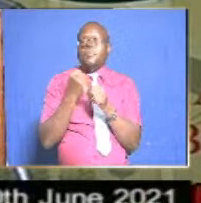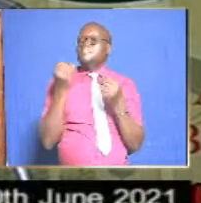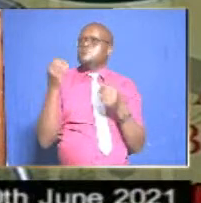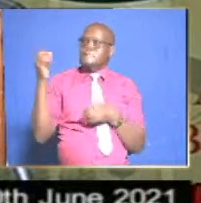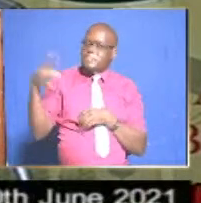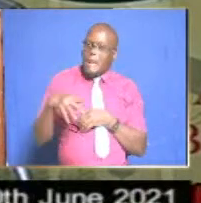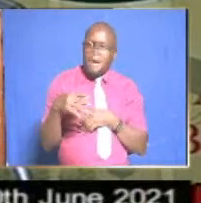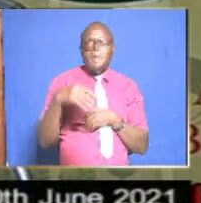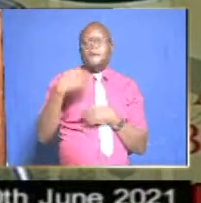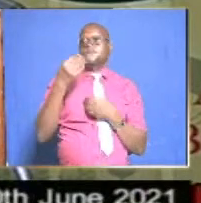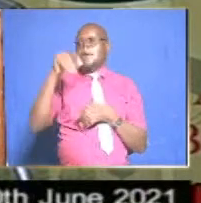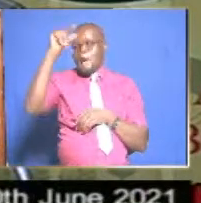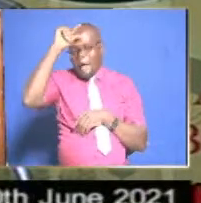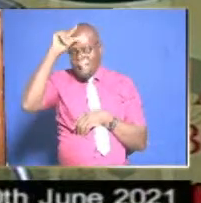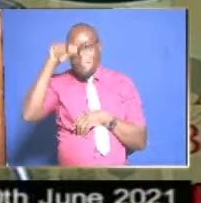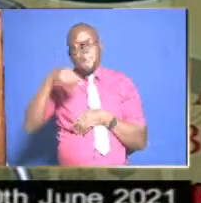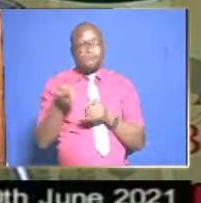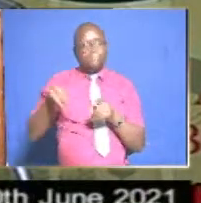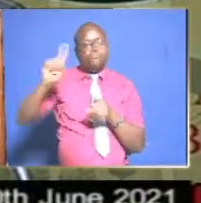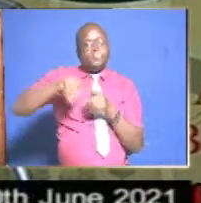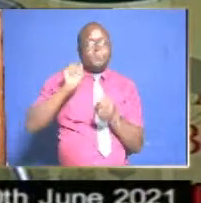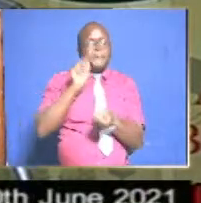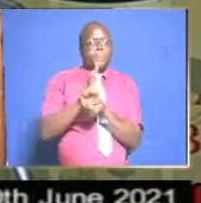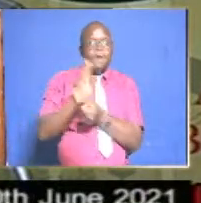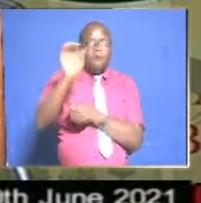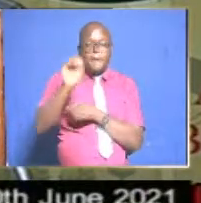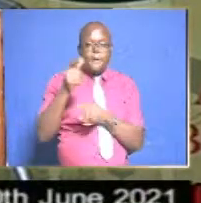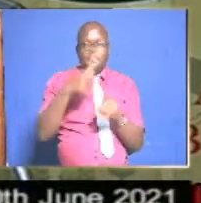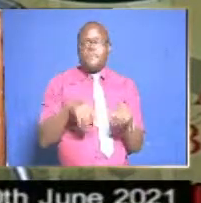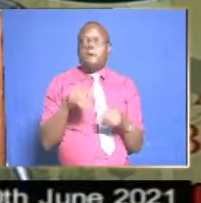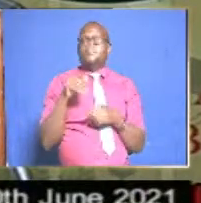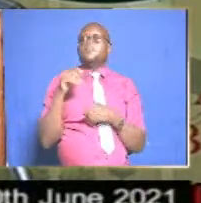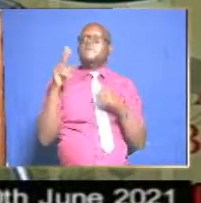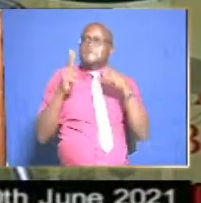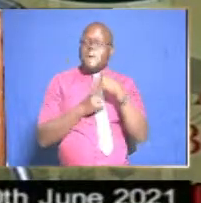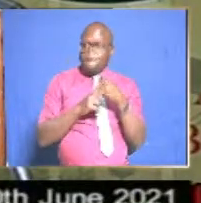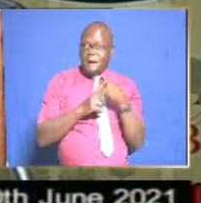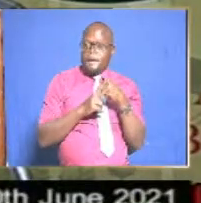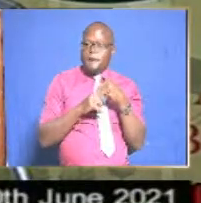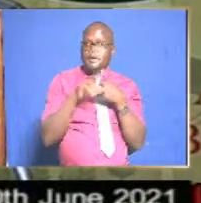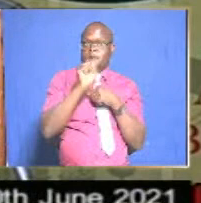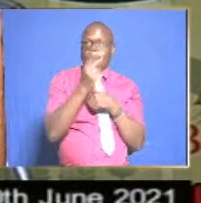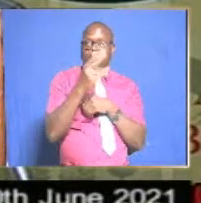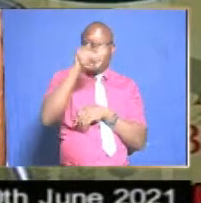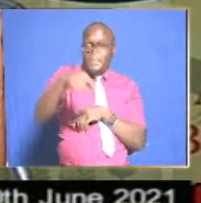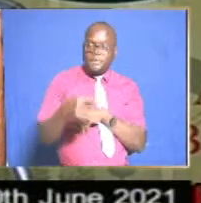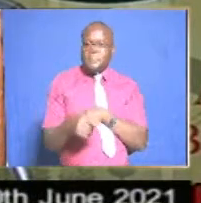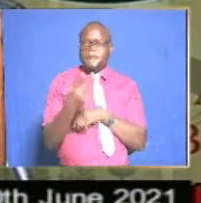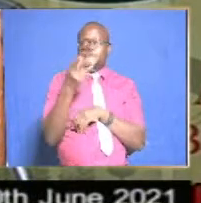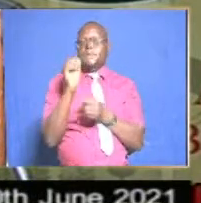sector increased by 12% from 755,000 in 2013 to